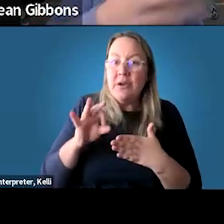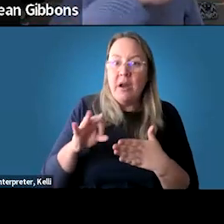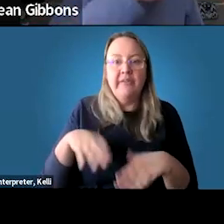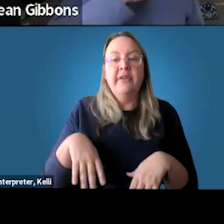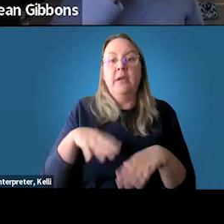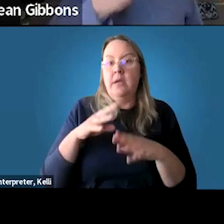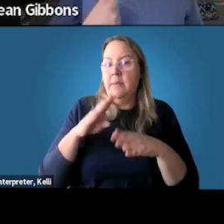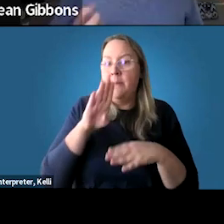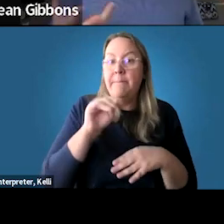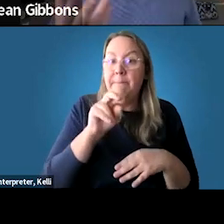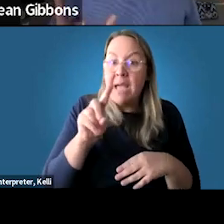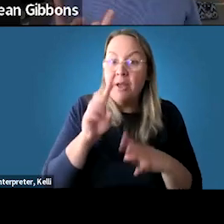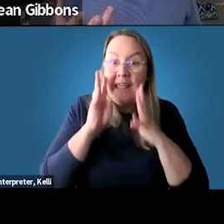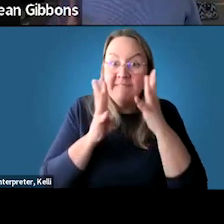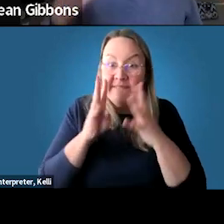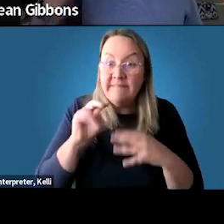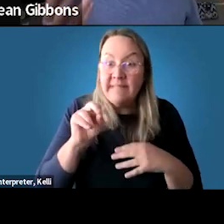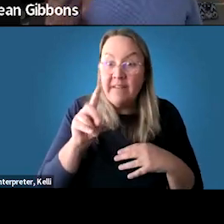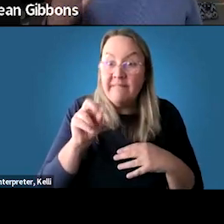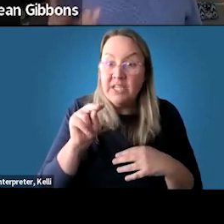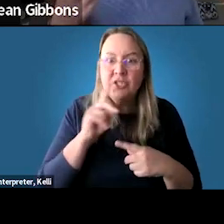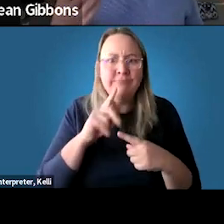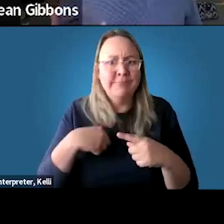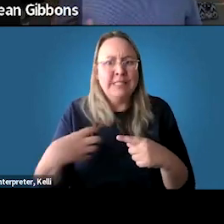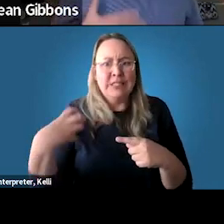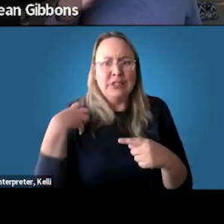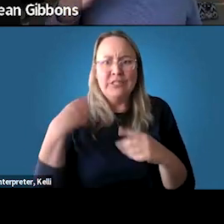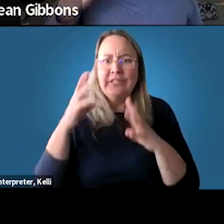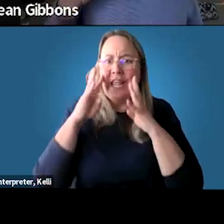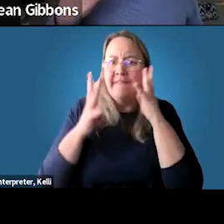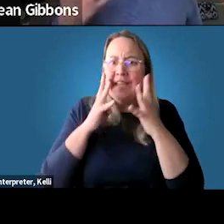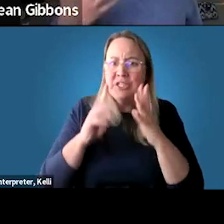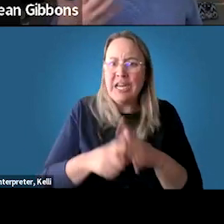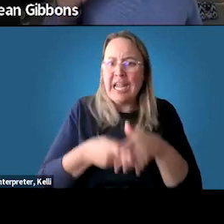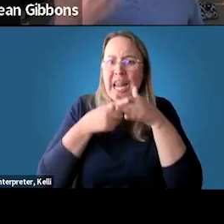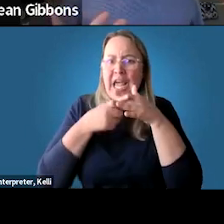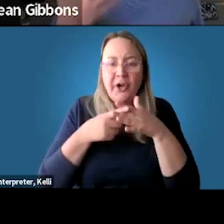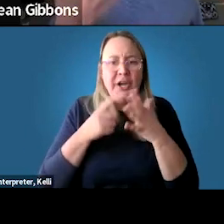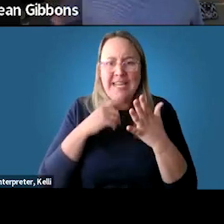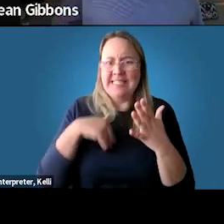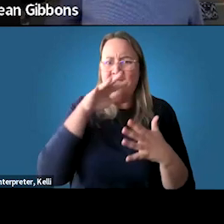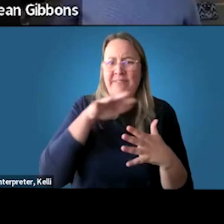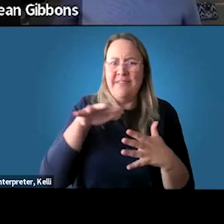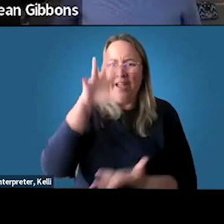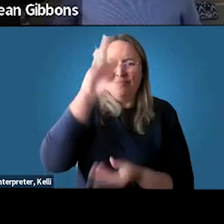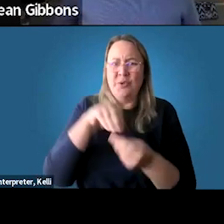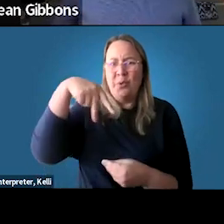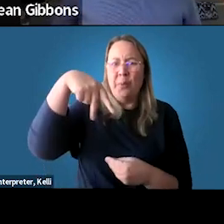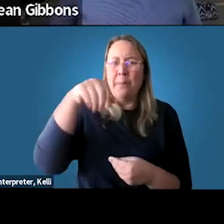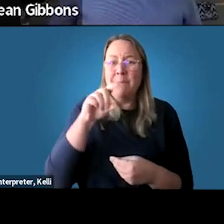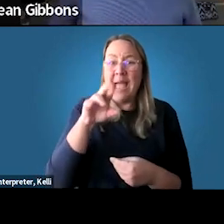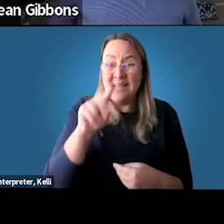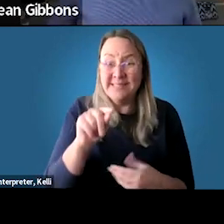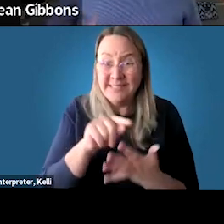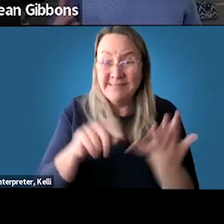Abound Innovation. You can see that up on here. His title is kind of cool, Chief Innovation Igniter. He carries over 55 patents. He's earned them over his